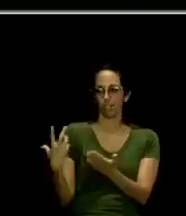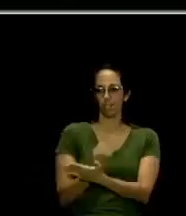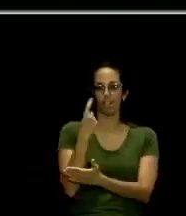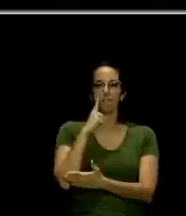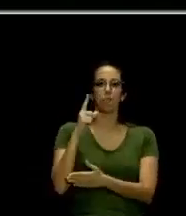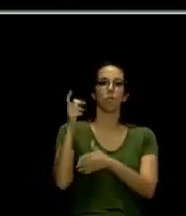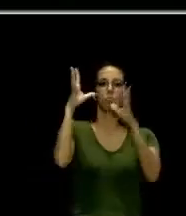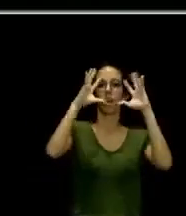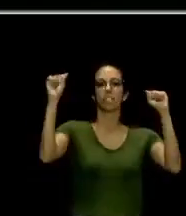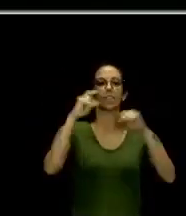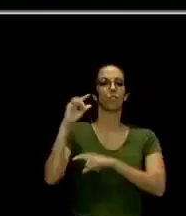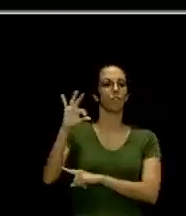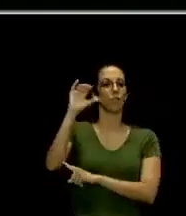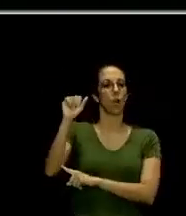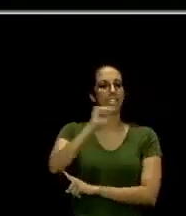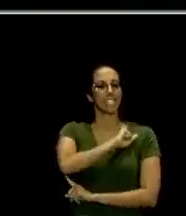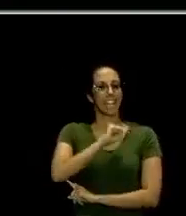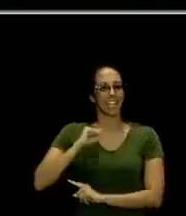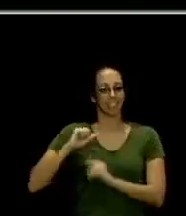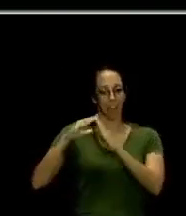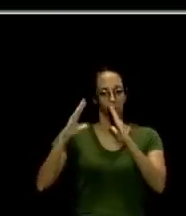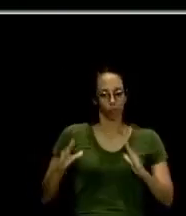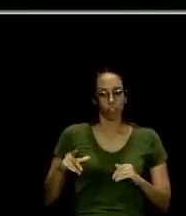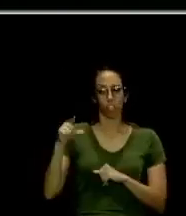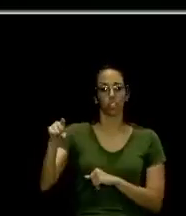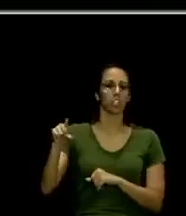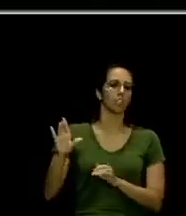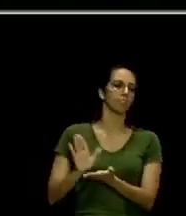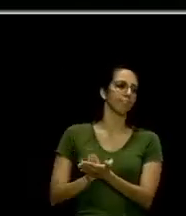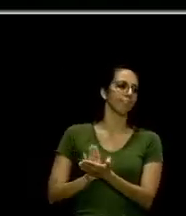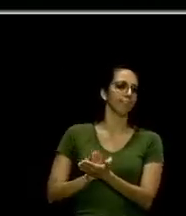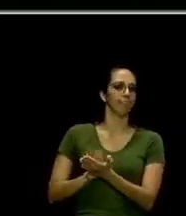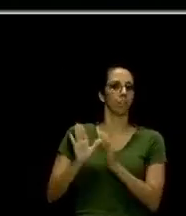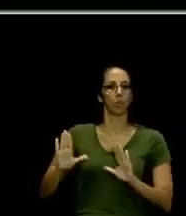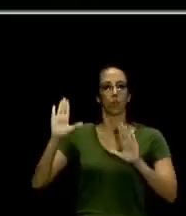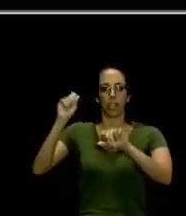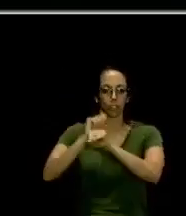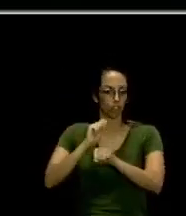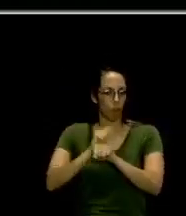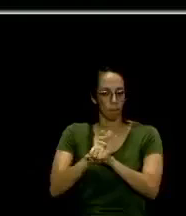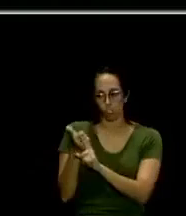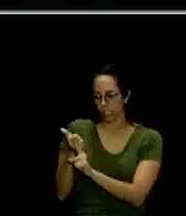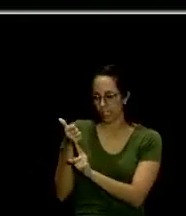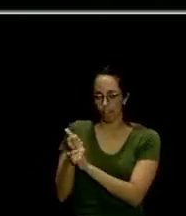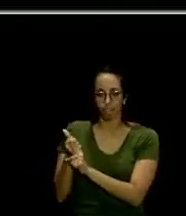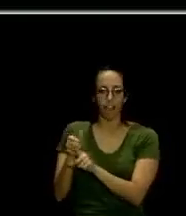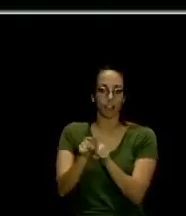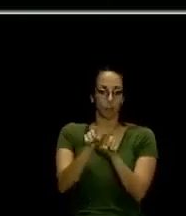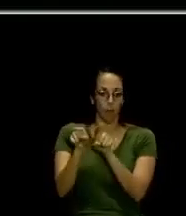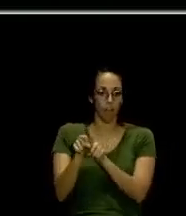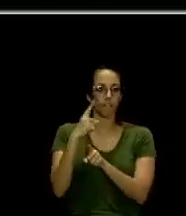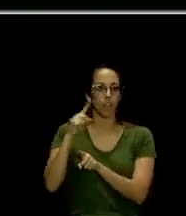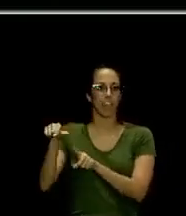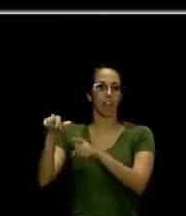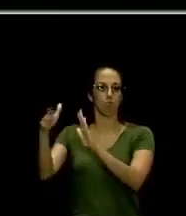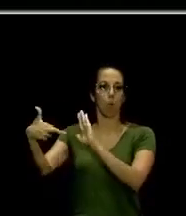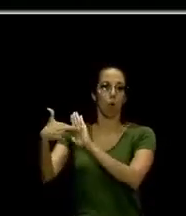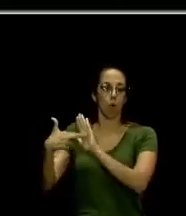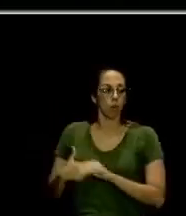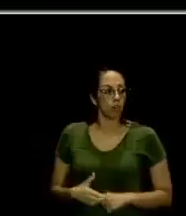Florida Senate. And she's done a tremendous job in that capacity as well. And I've